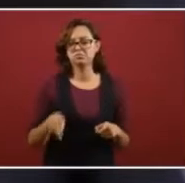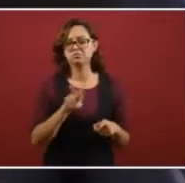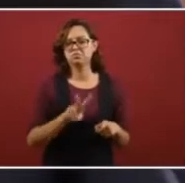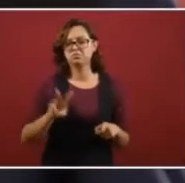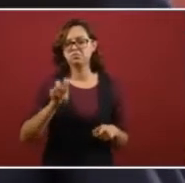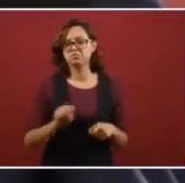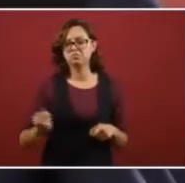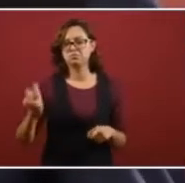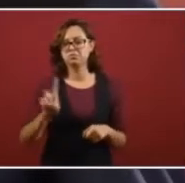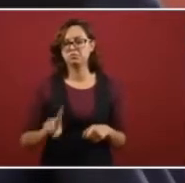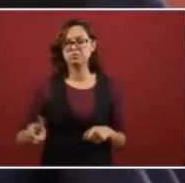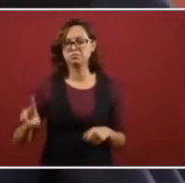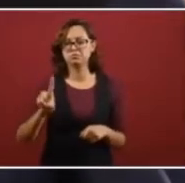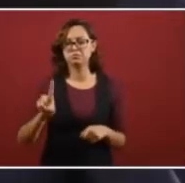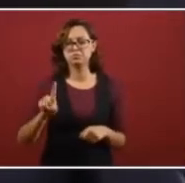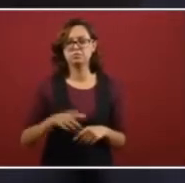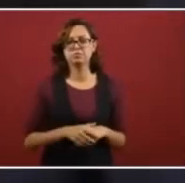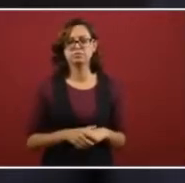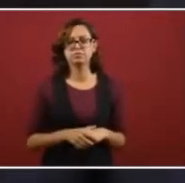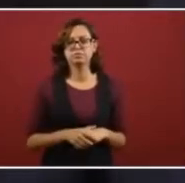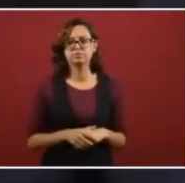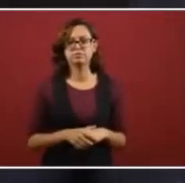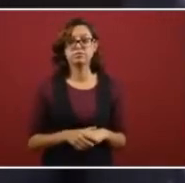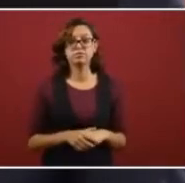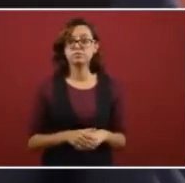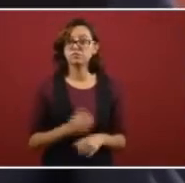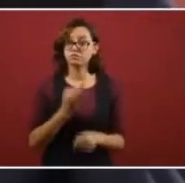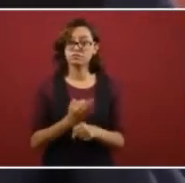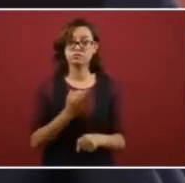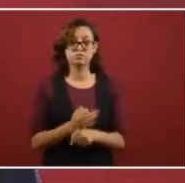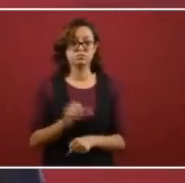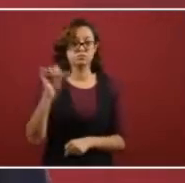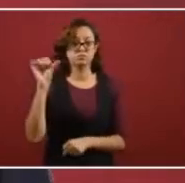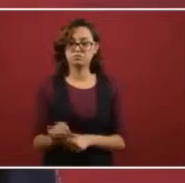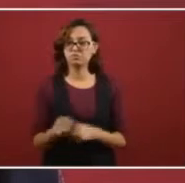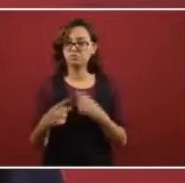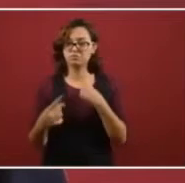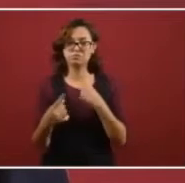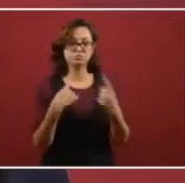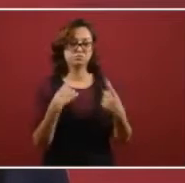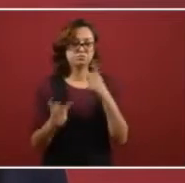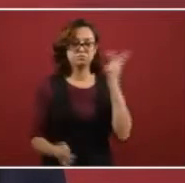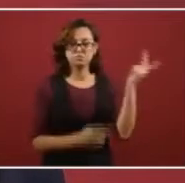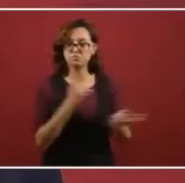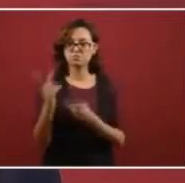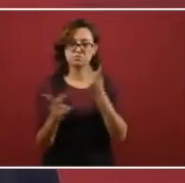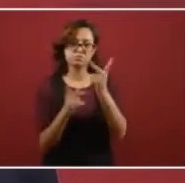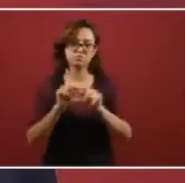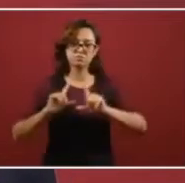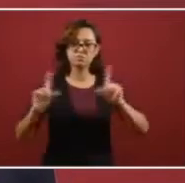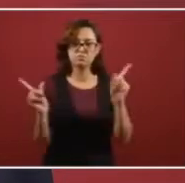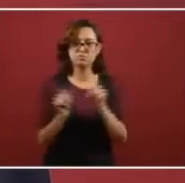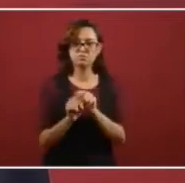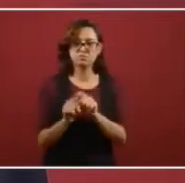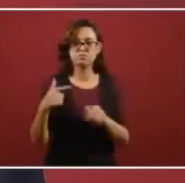this weekend. We won't be there long today for this conference,